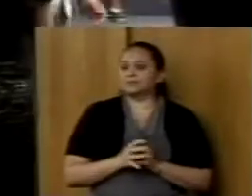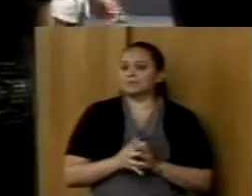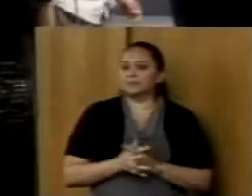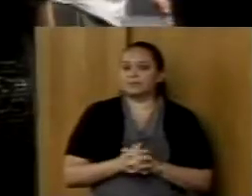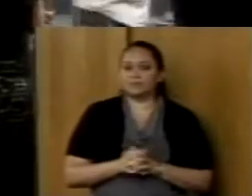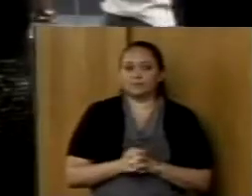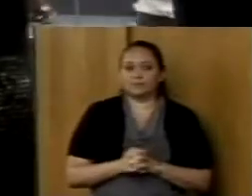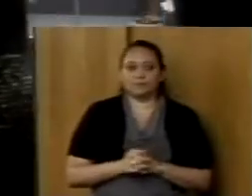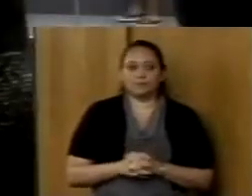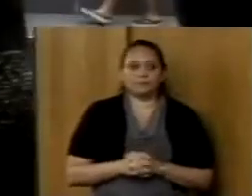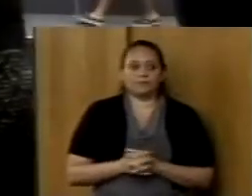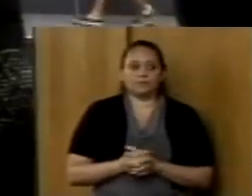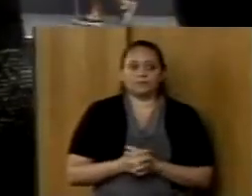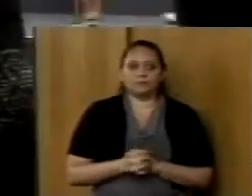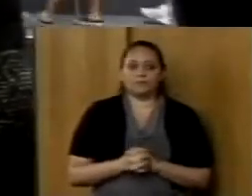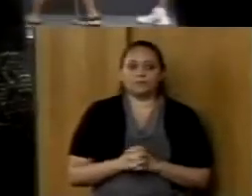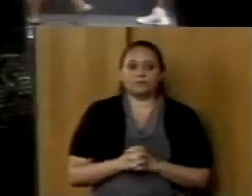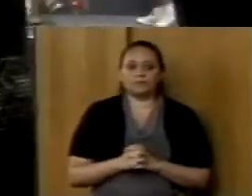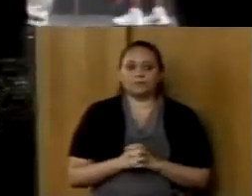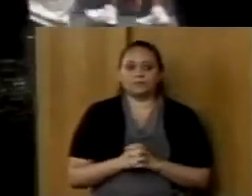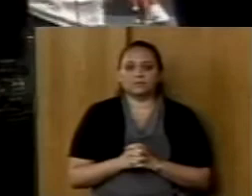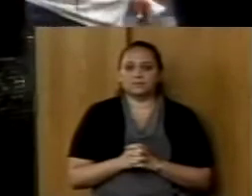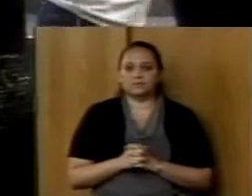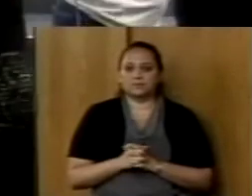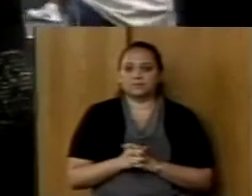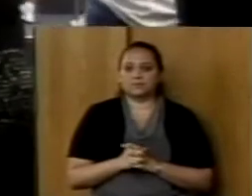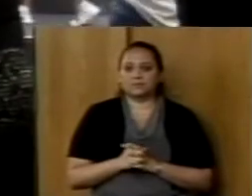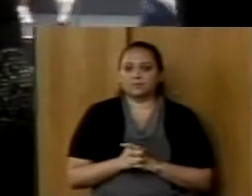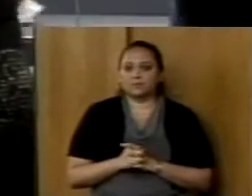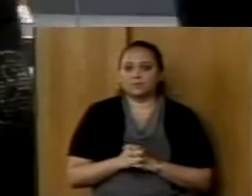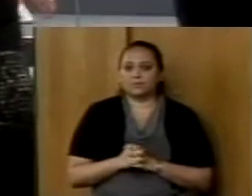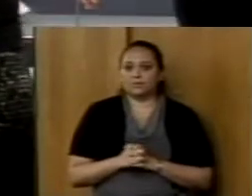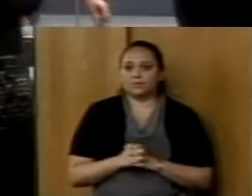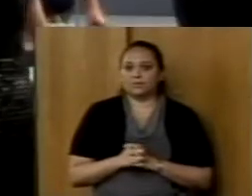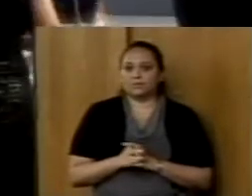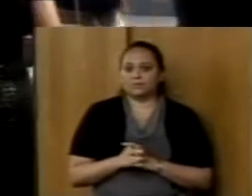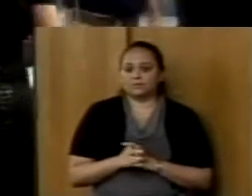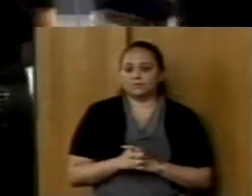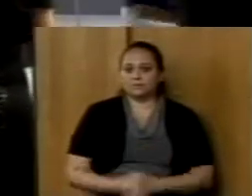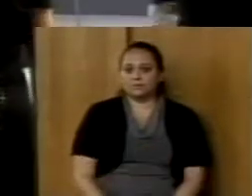Congratulations. Congratulations. Congratulations.